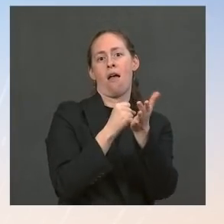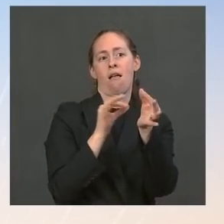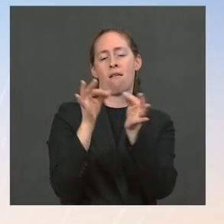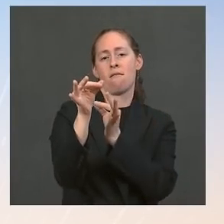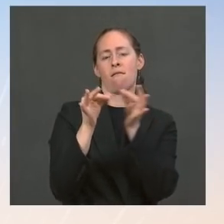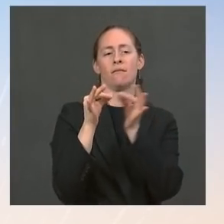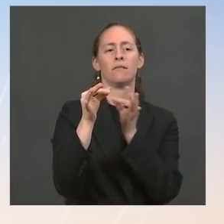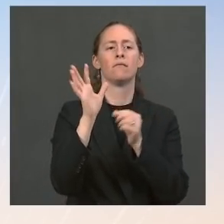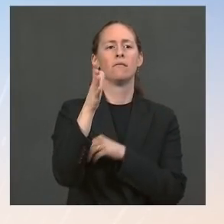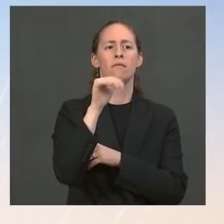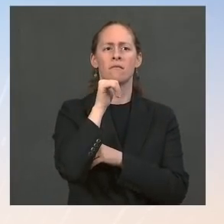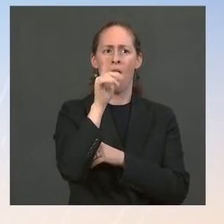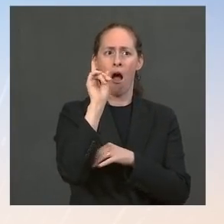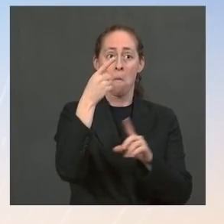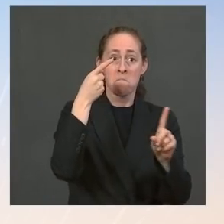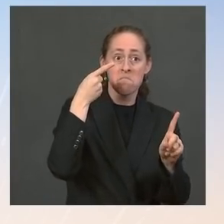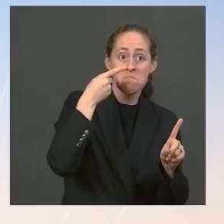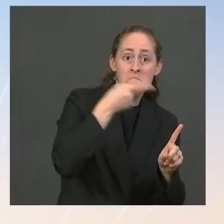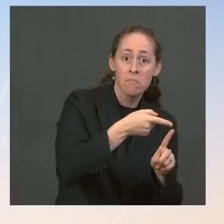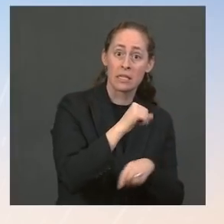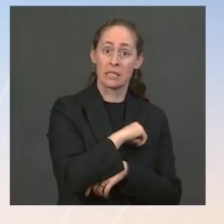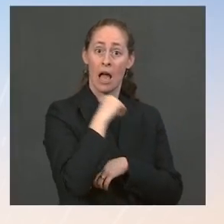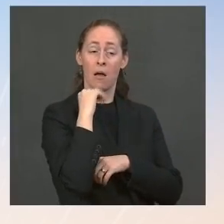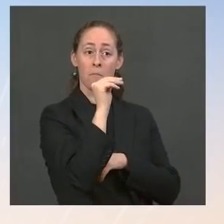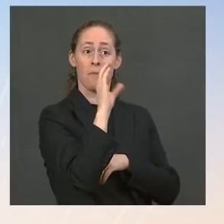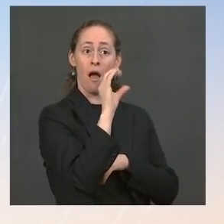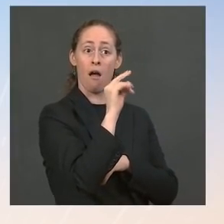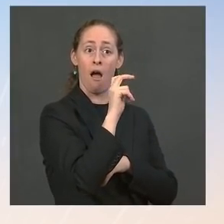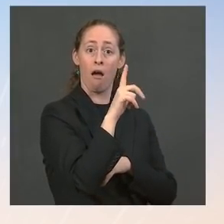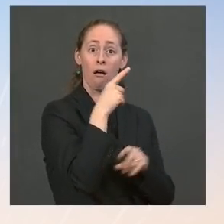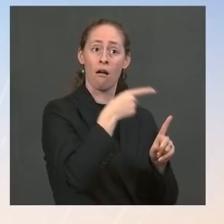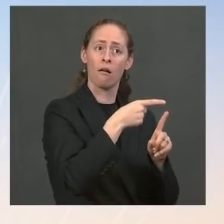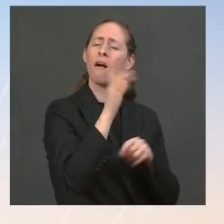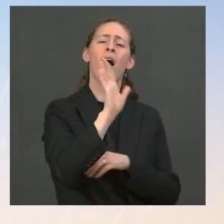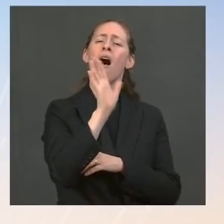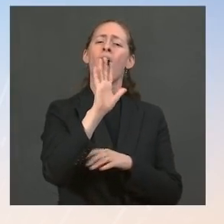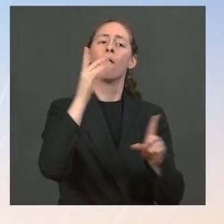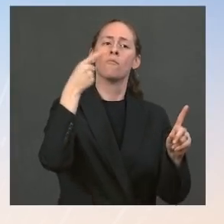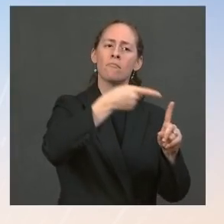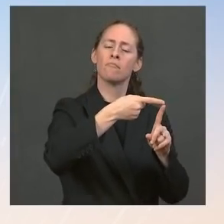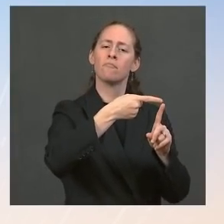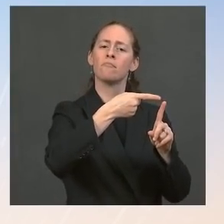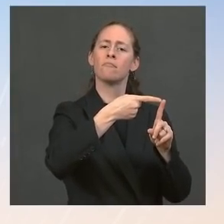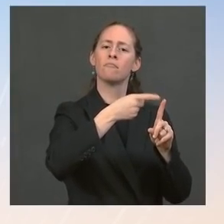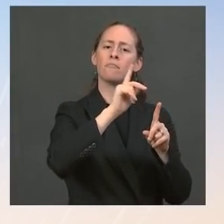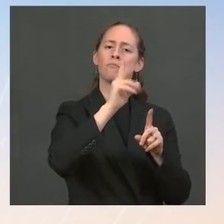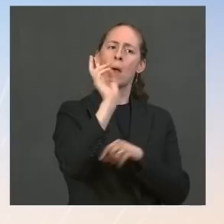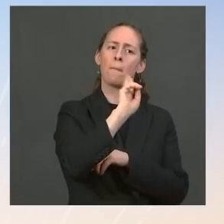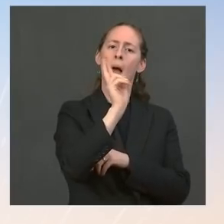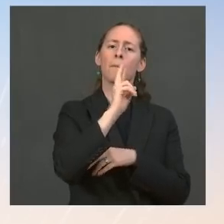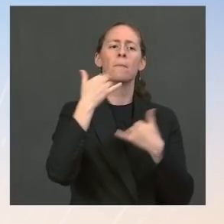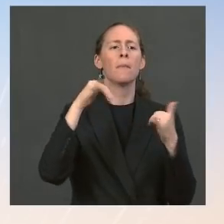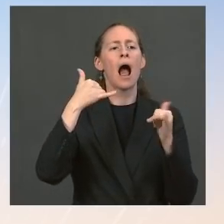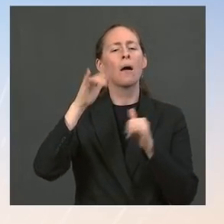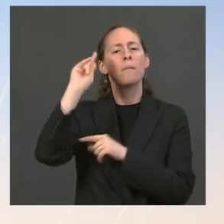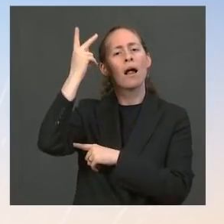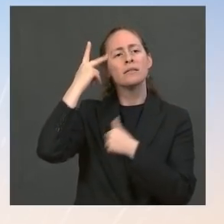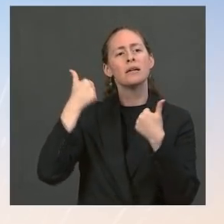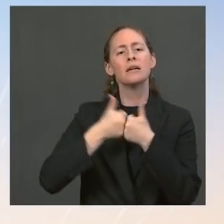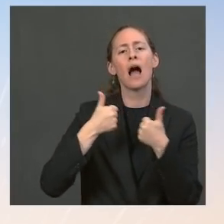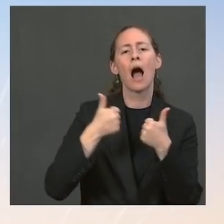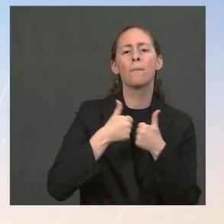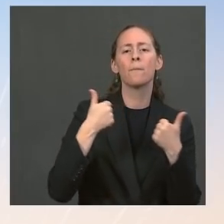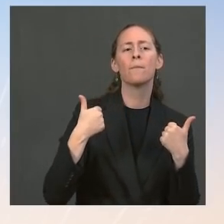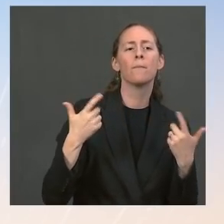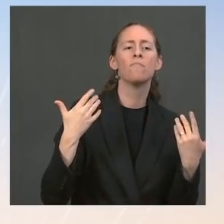Senator McConnell. Republicans are playing politics with an economic catastrophe, and they're treating a calamity for working families like a DC